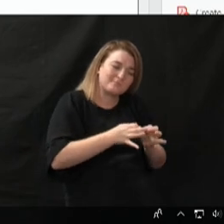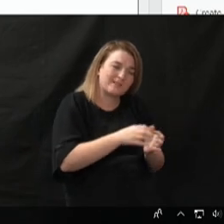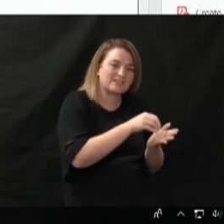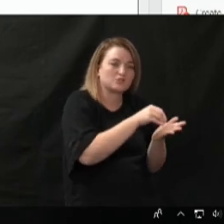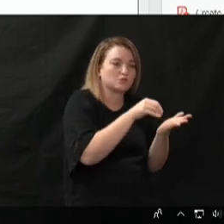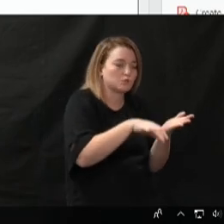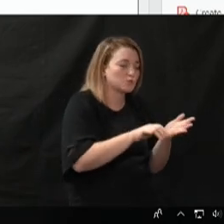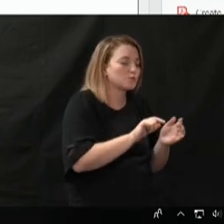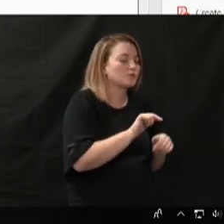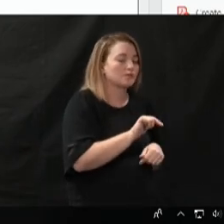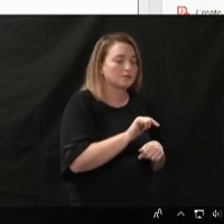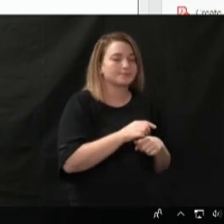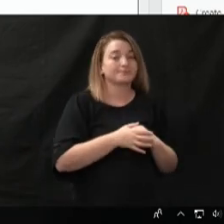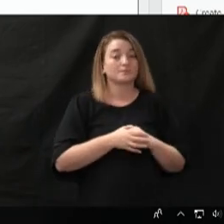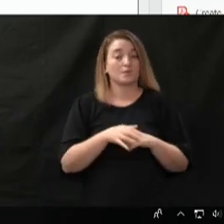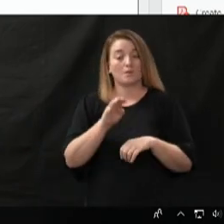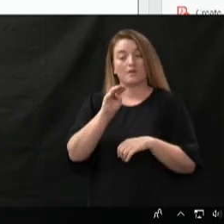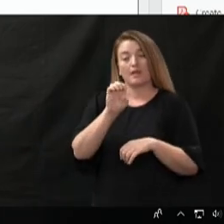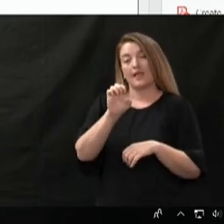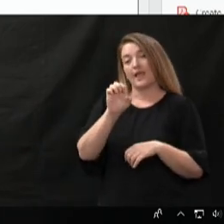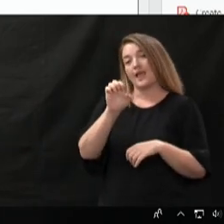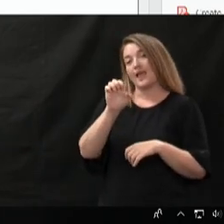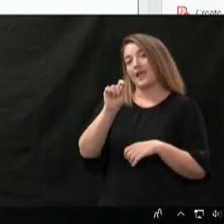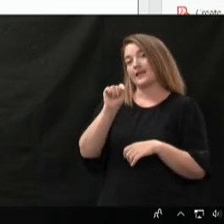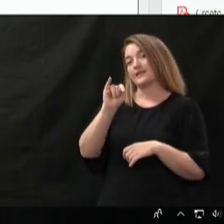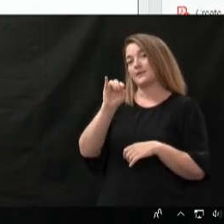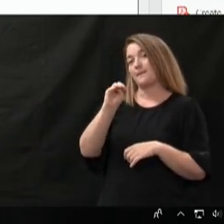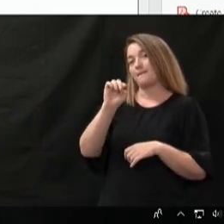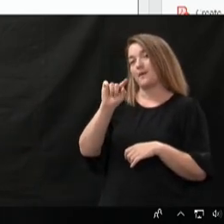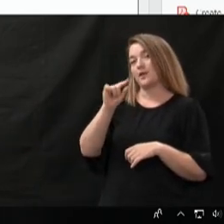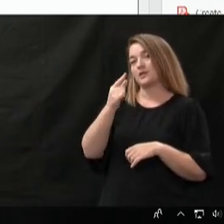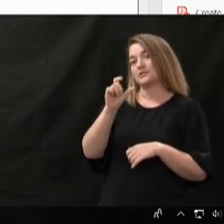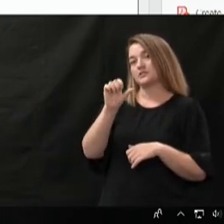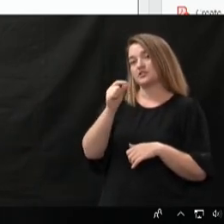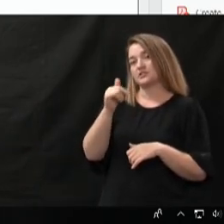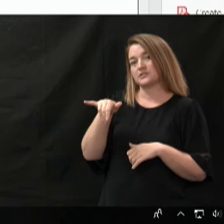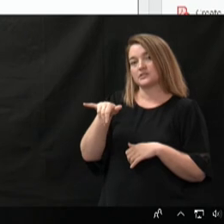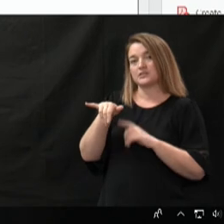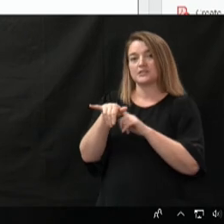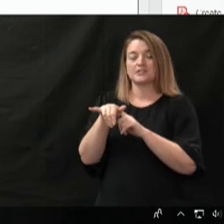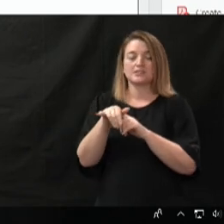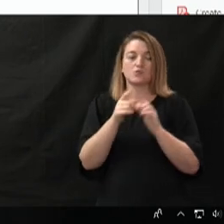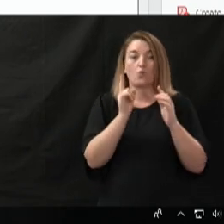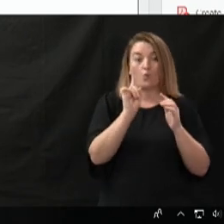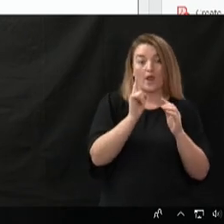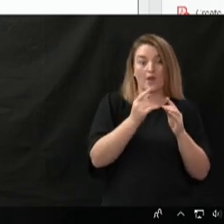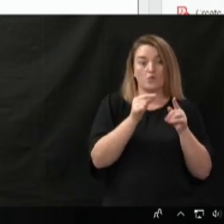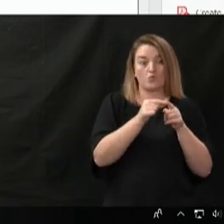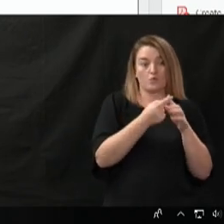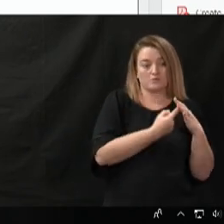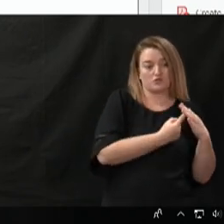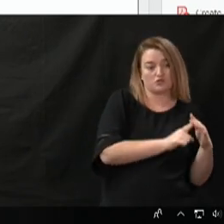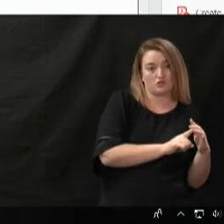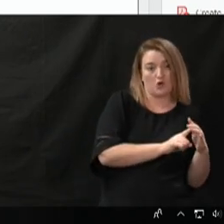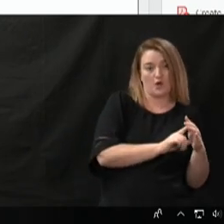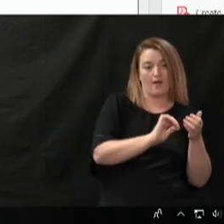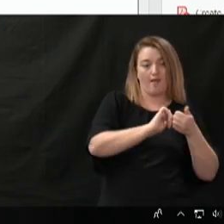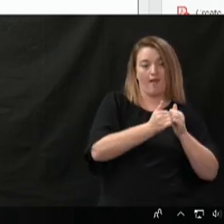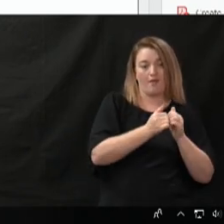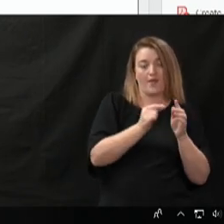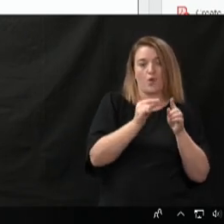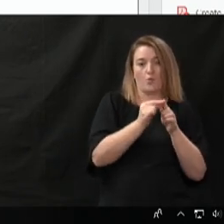Etymology is the facts of the origin and development of a word. This is really kind of